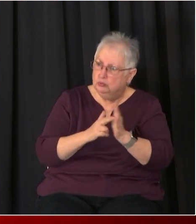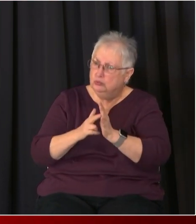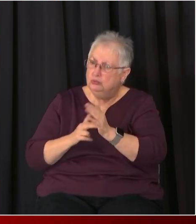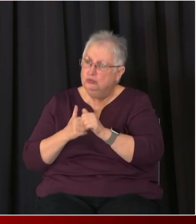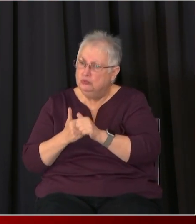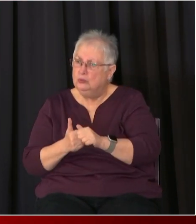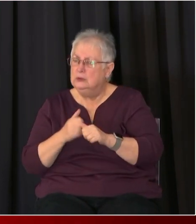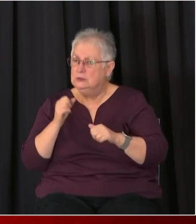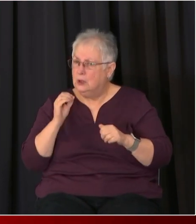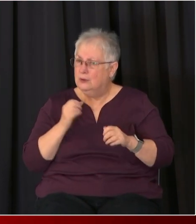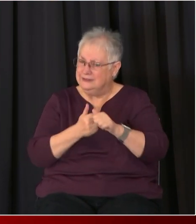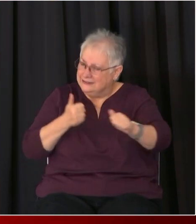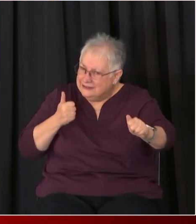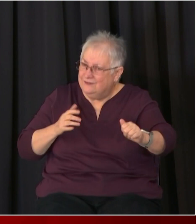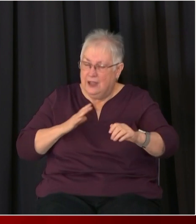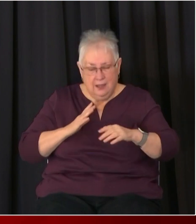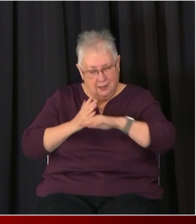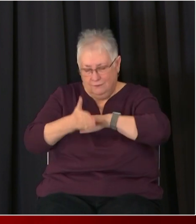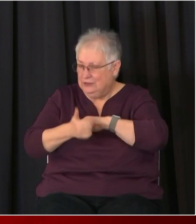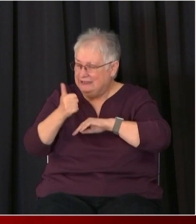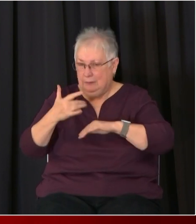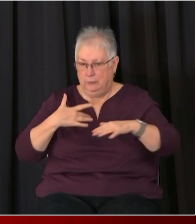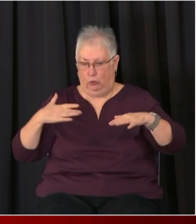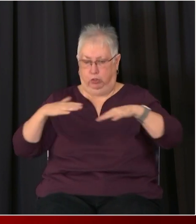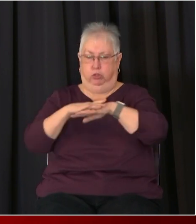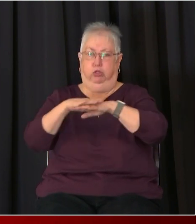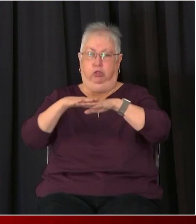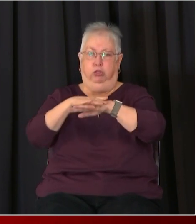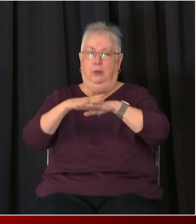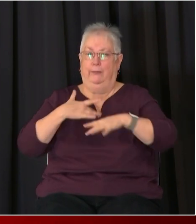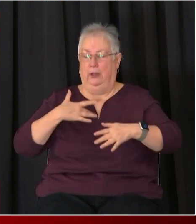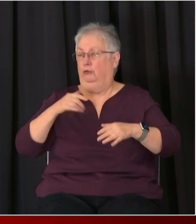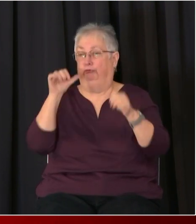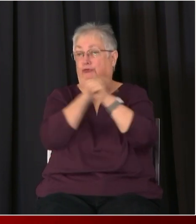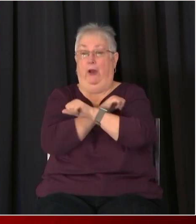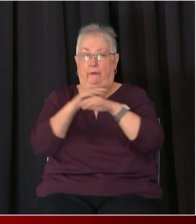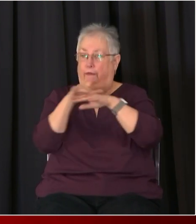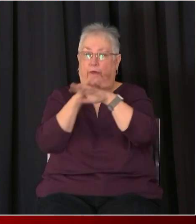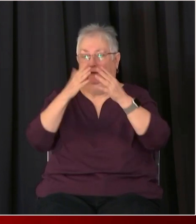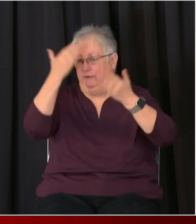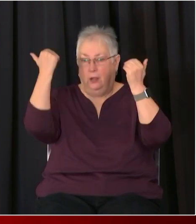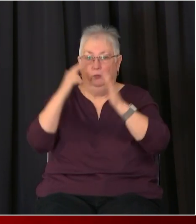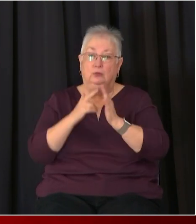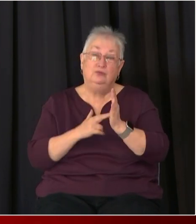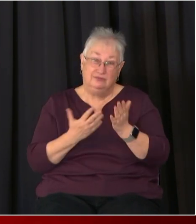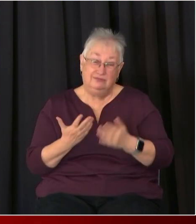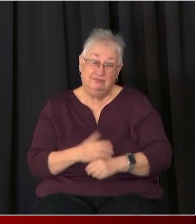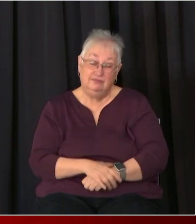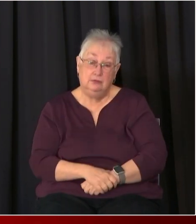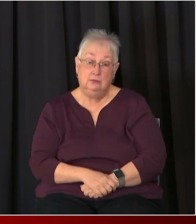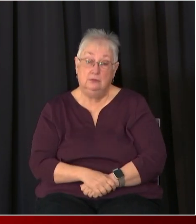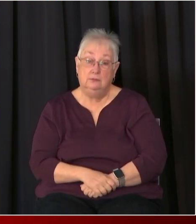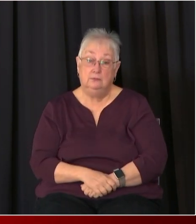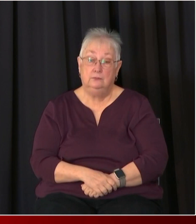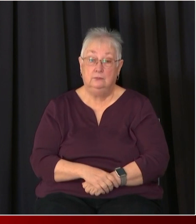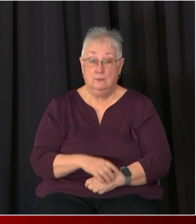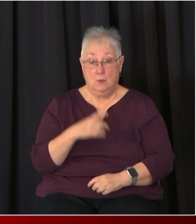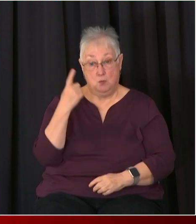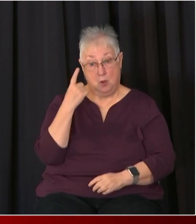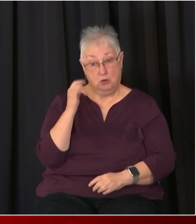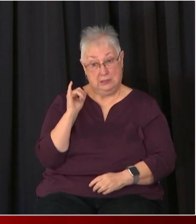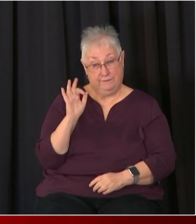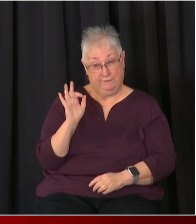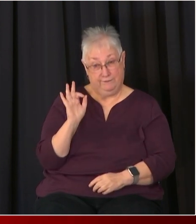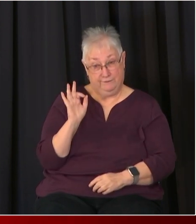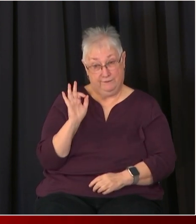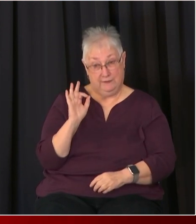the daily case rate is as bad as it was when we were effectively in shutdown? And do you ever anticipate having to do